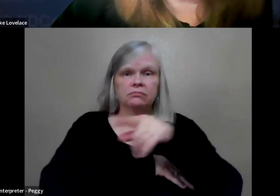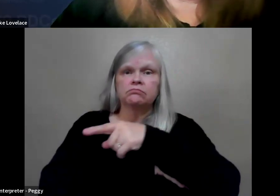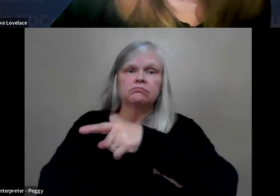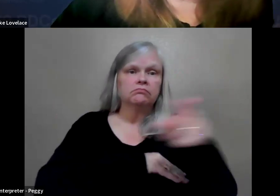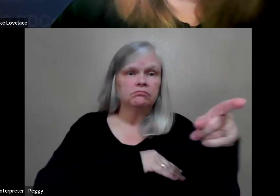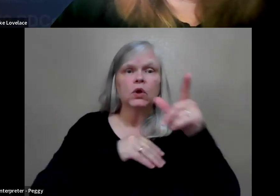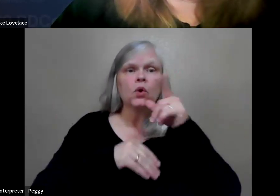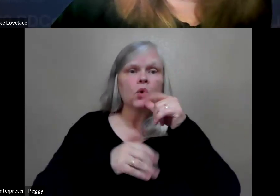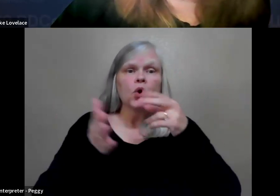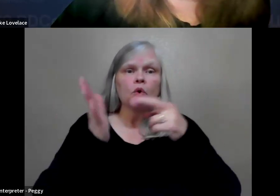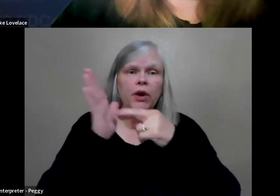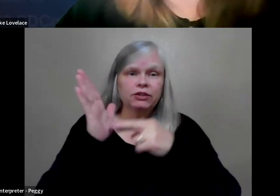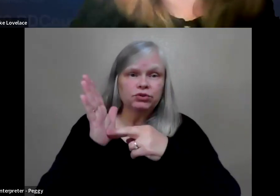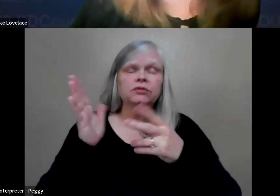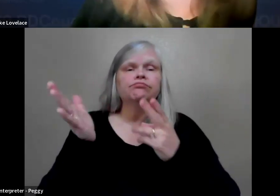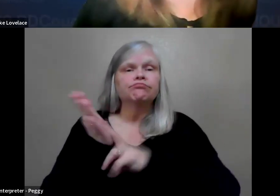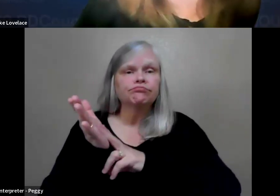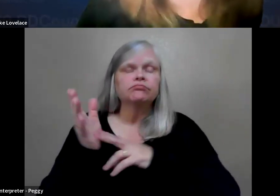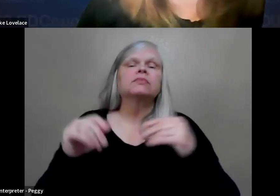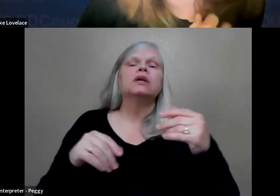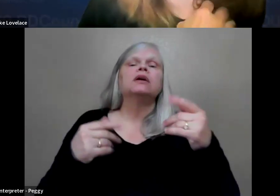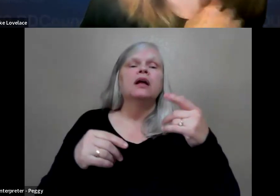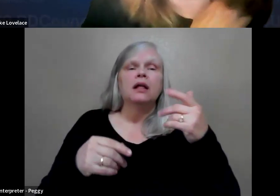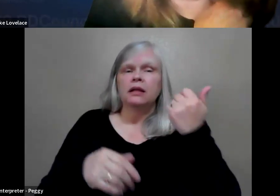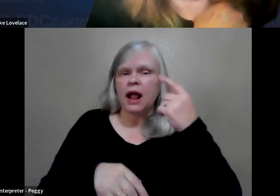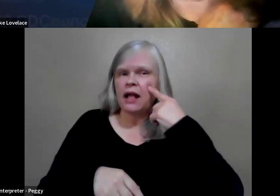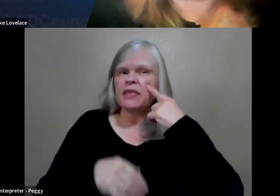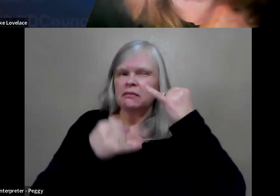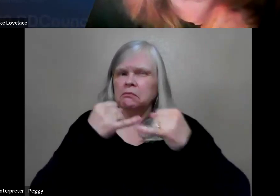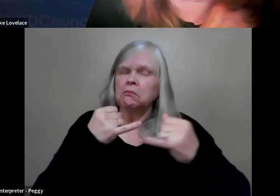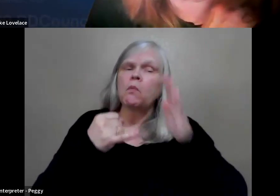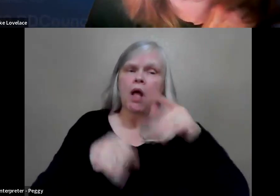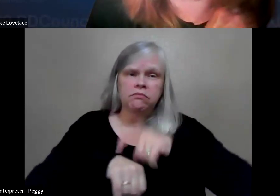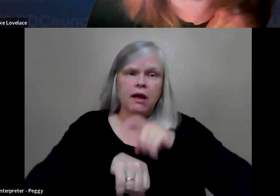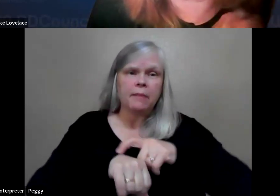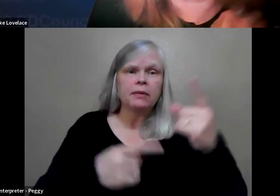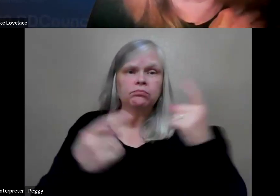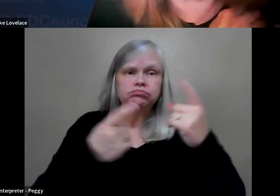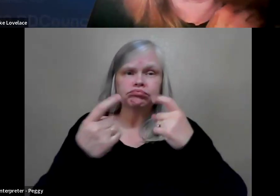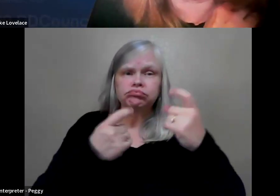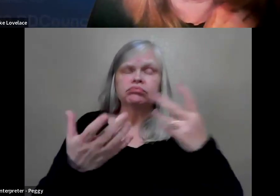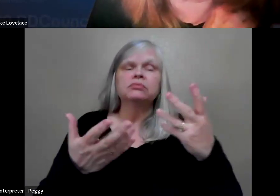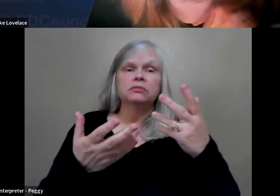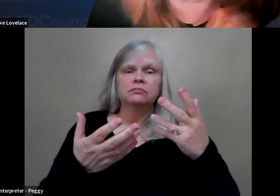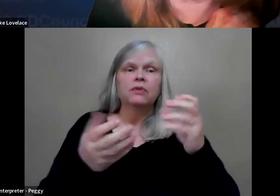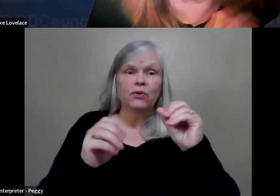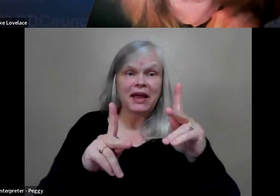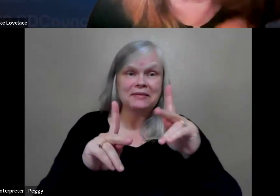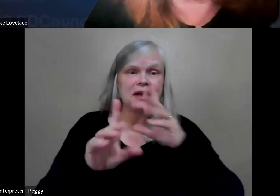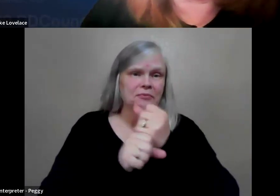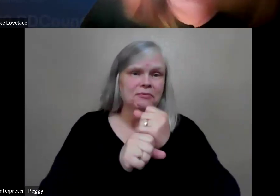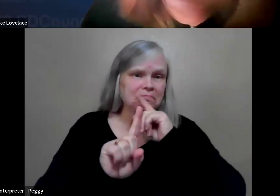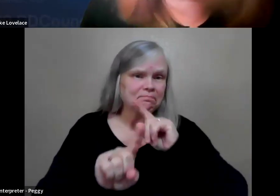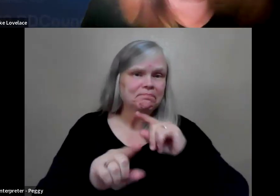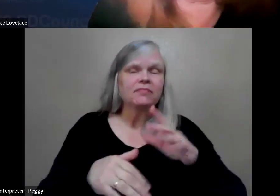registered. And I believe there will be time for people to ask questions too. With that, I'm going to turn it over to one of our council